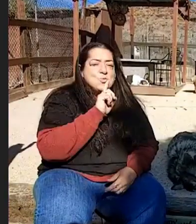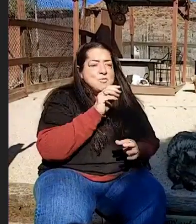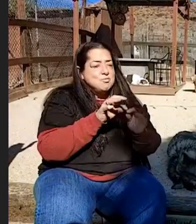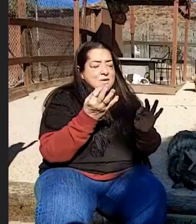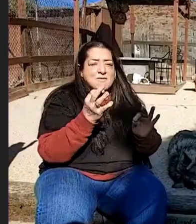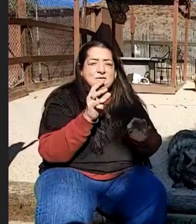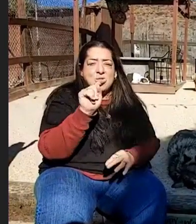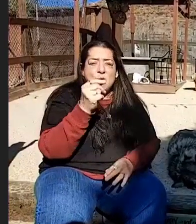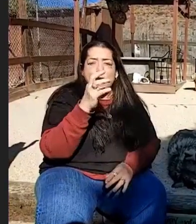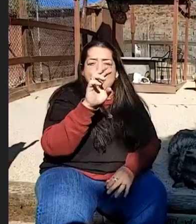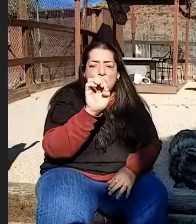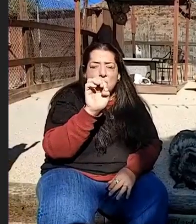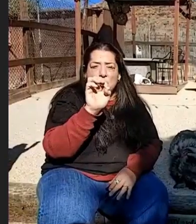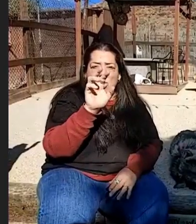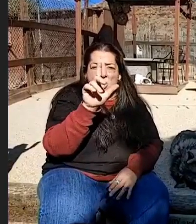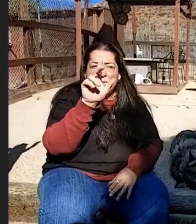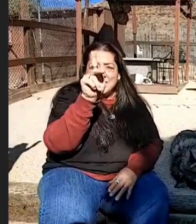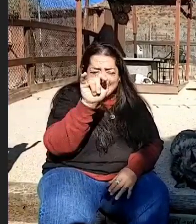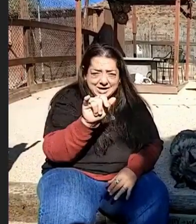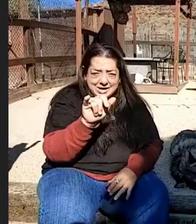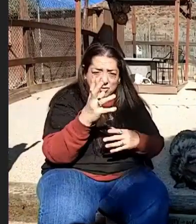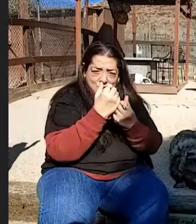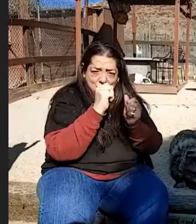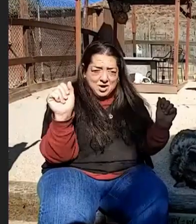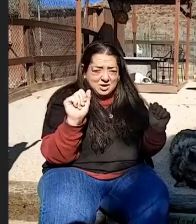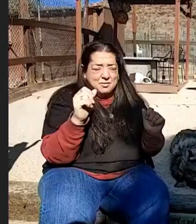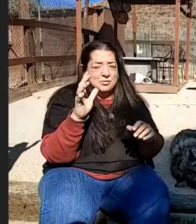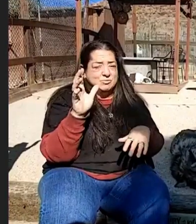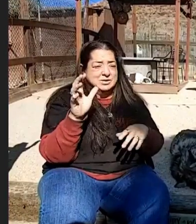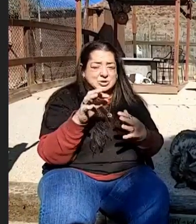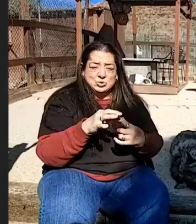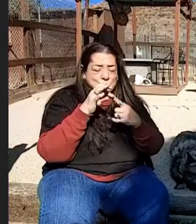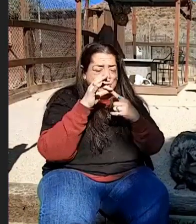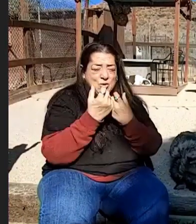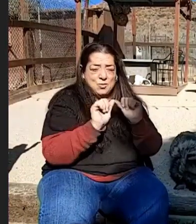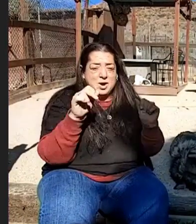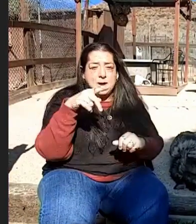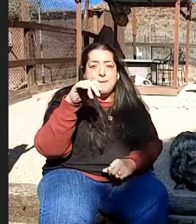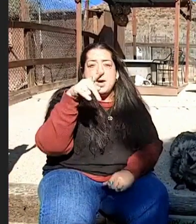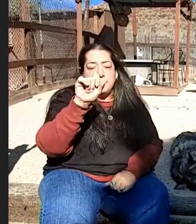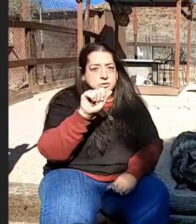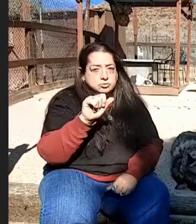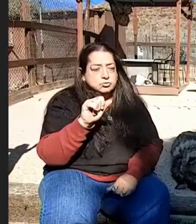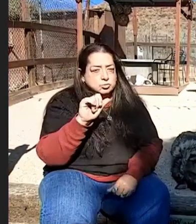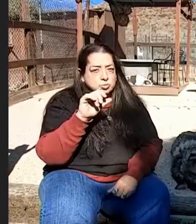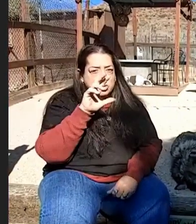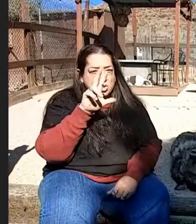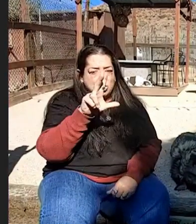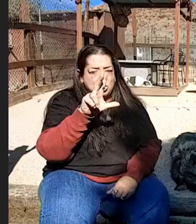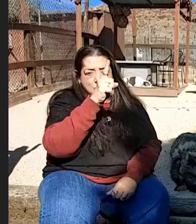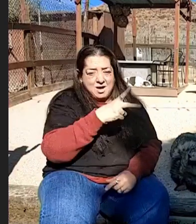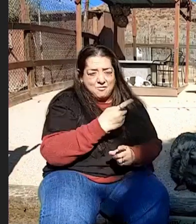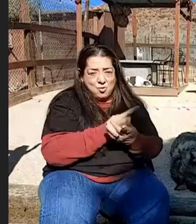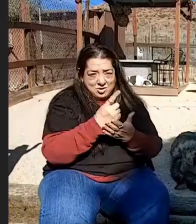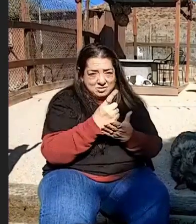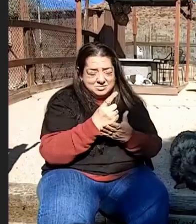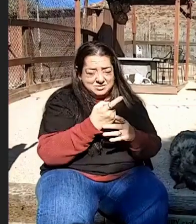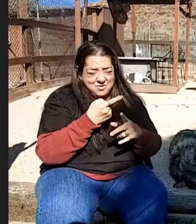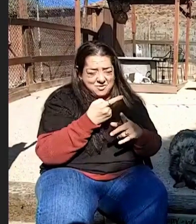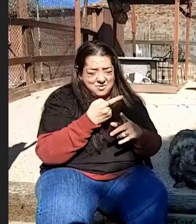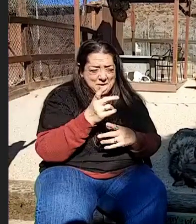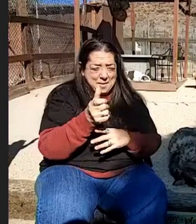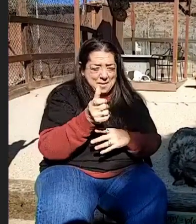very briefly, Thor and Loki, when we rescued them, it's very rare that we rescue puppies that age. We rescued them 3.5 weeks old